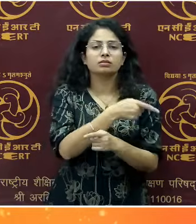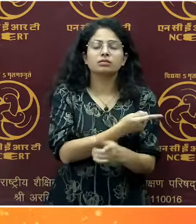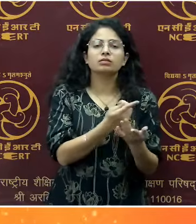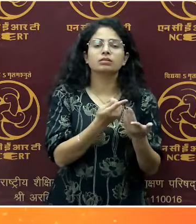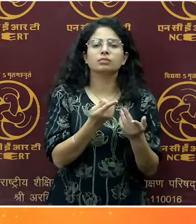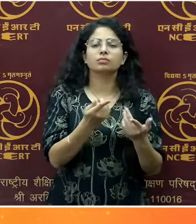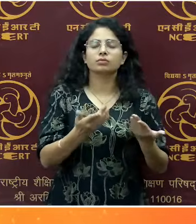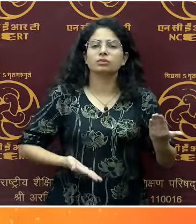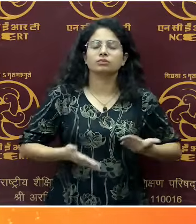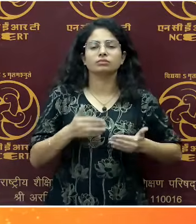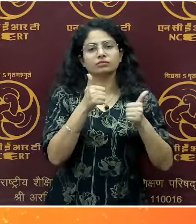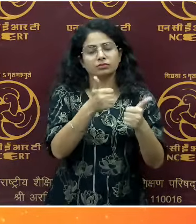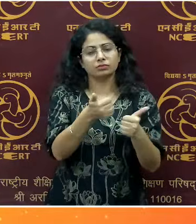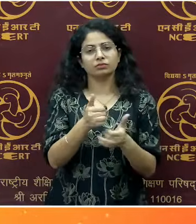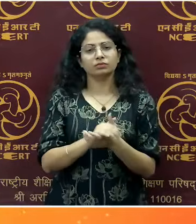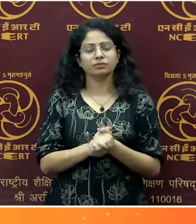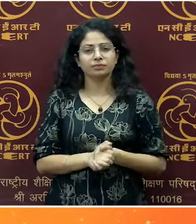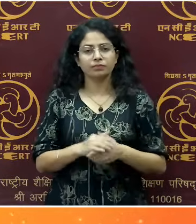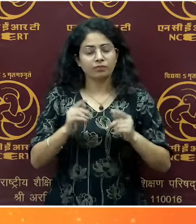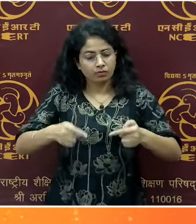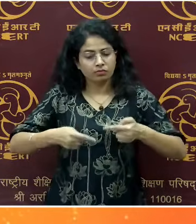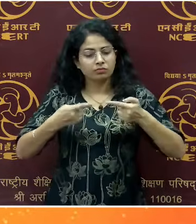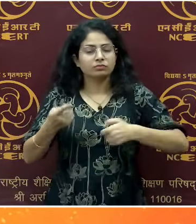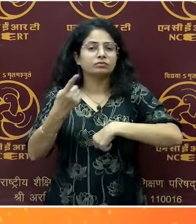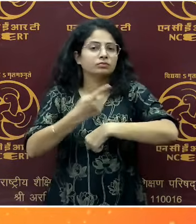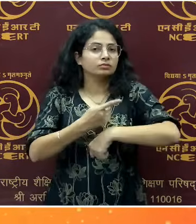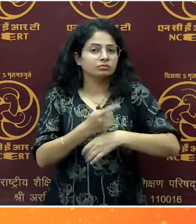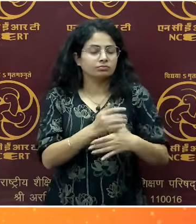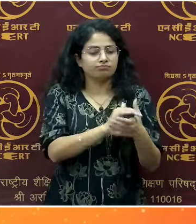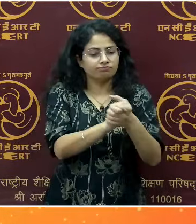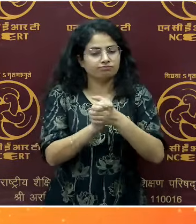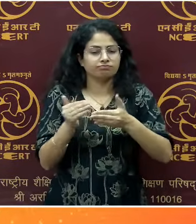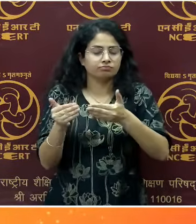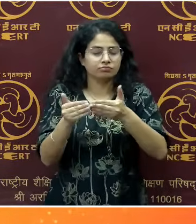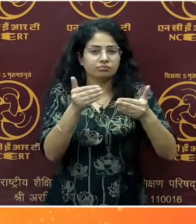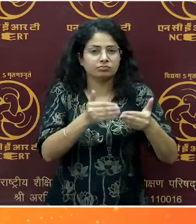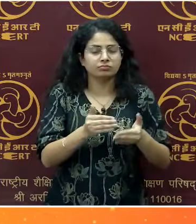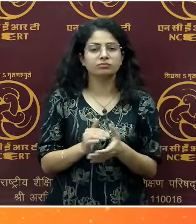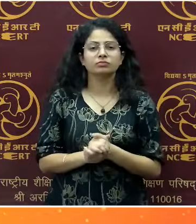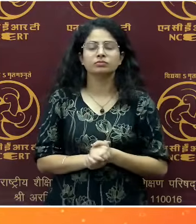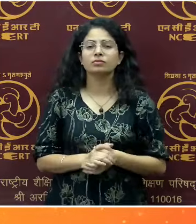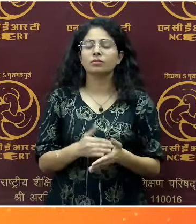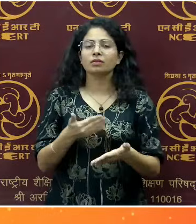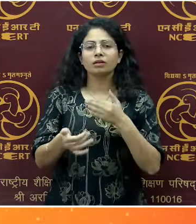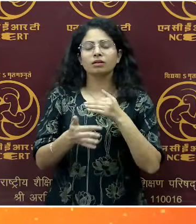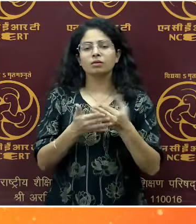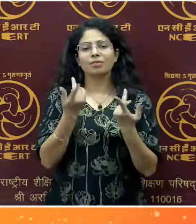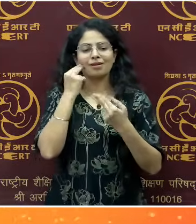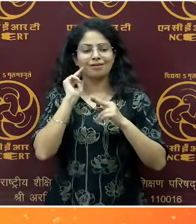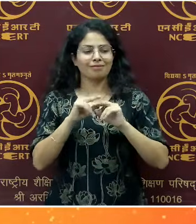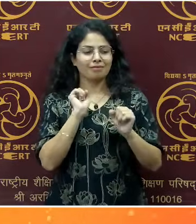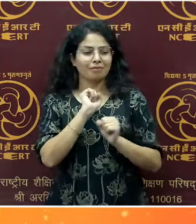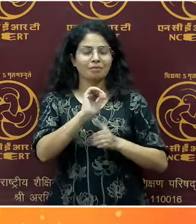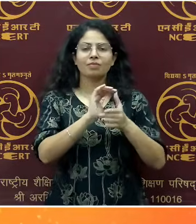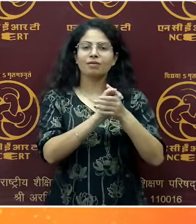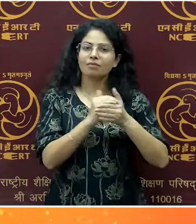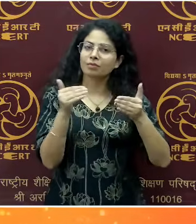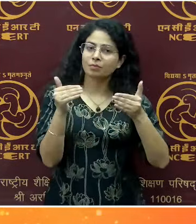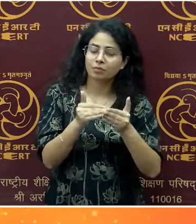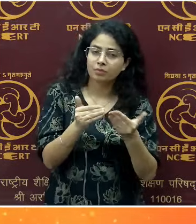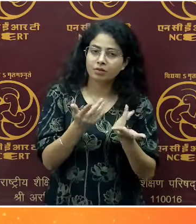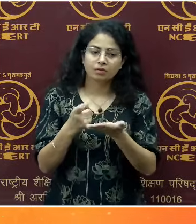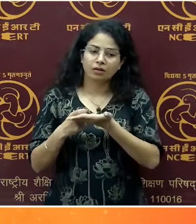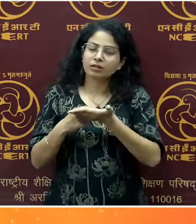day he warmly greeted his fellow animals and birds. You also greet your friends when you go to school? Yes. Yeah. Similarly, he